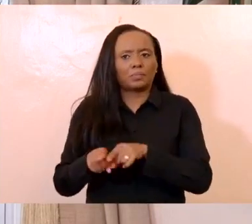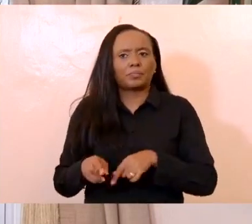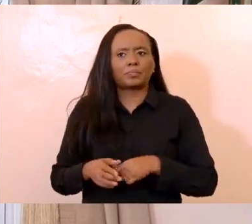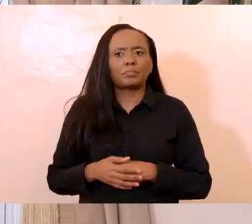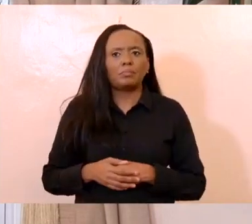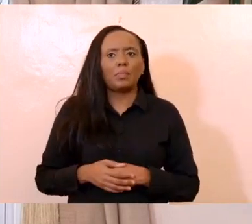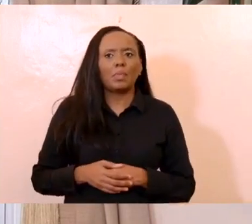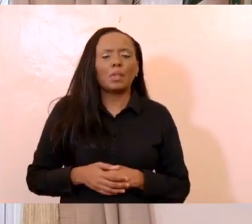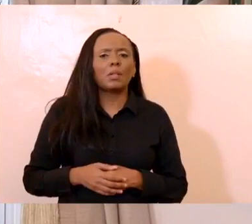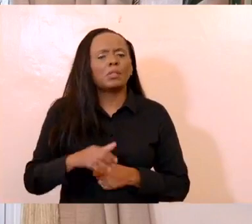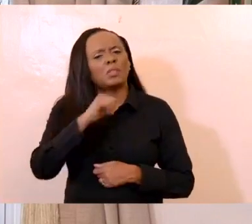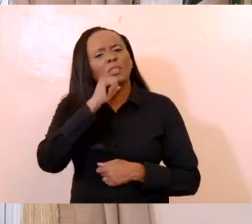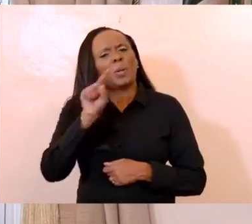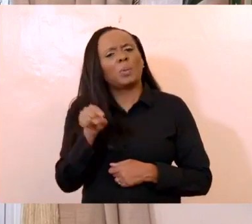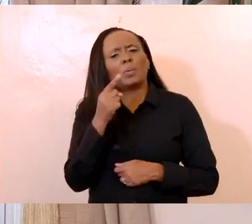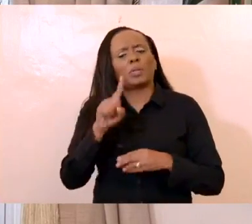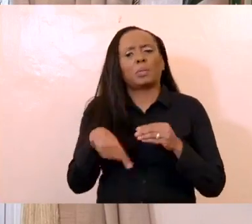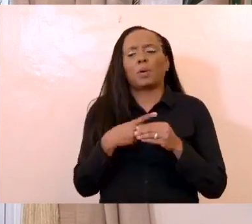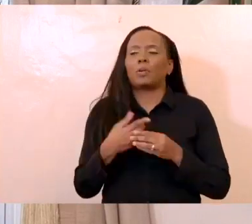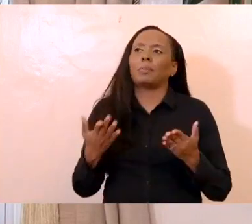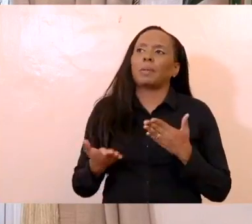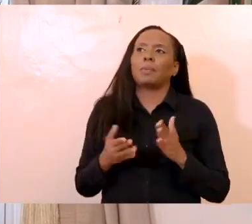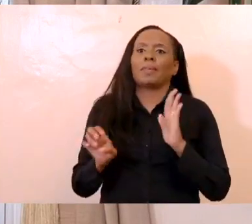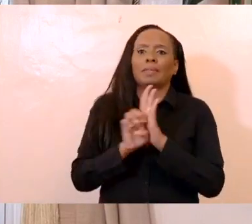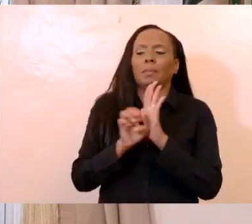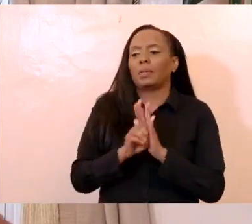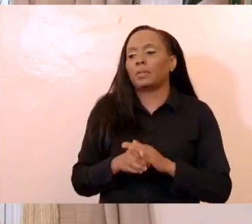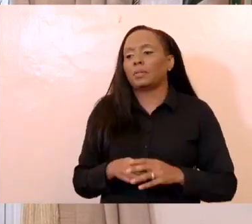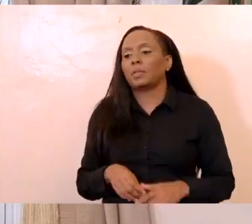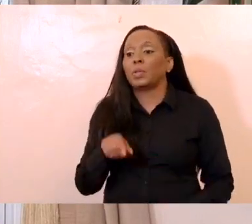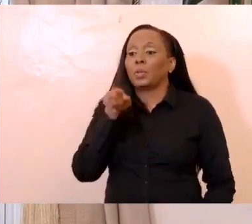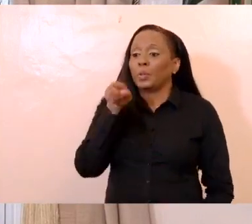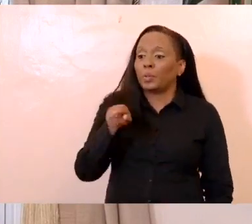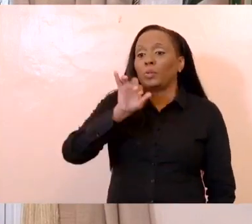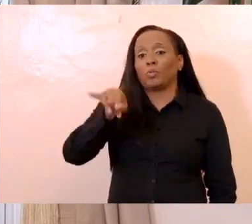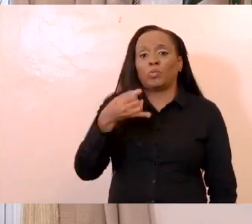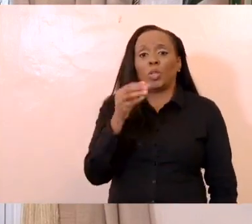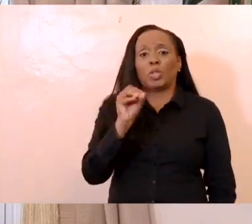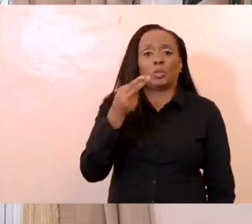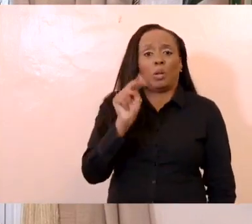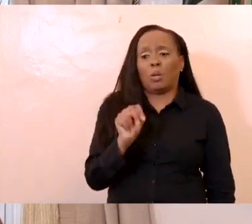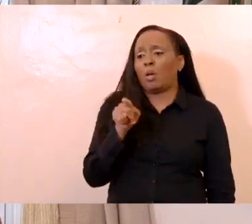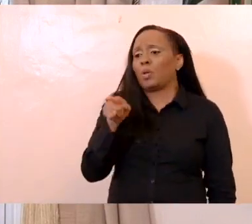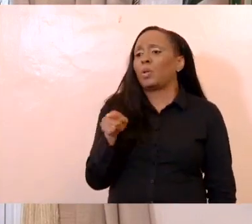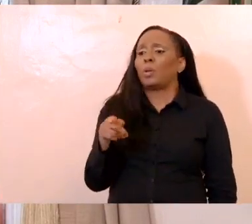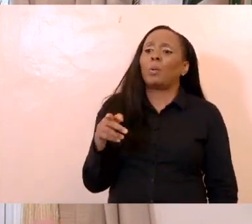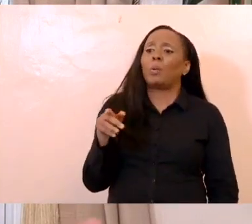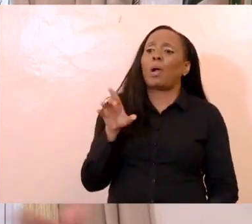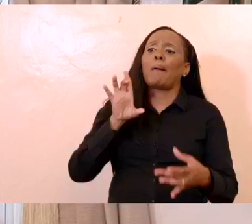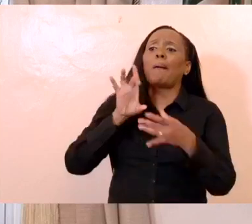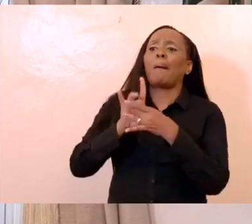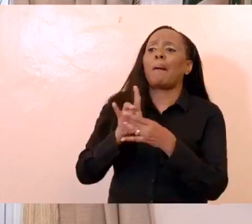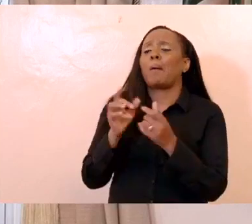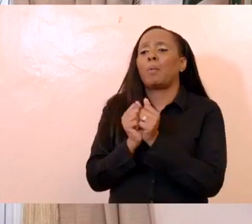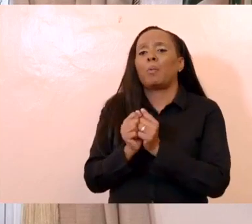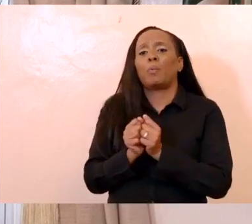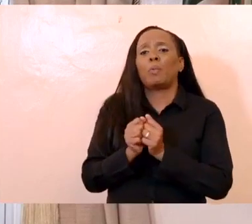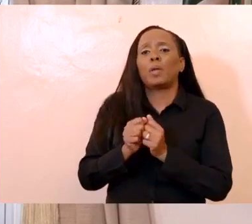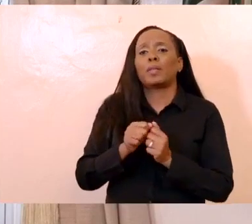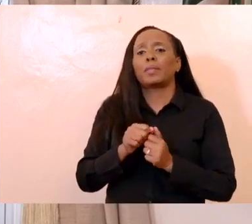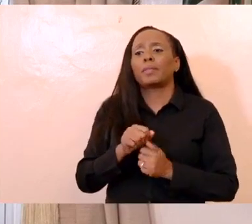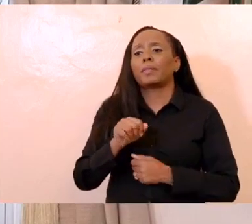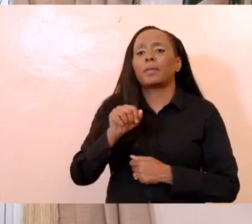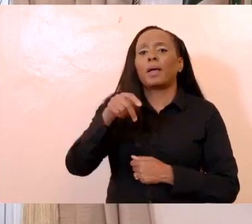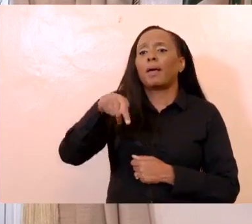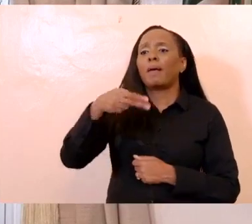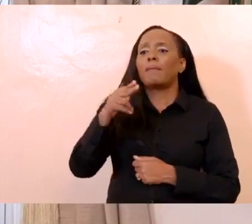been around Carol and Philip and Henry. You also have to find out what level of risk that